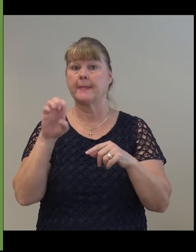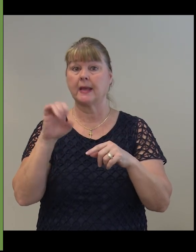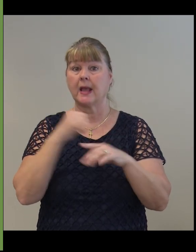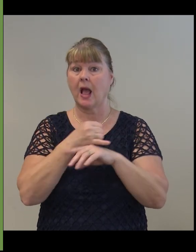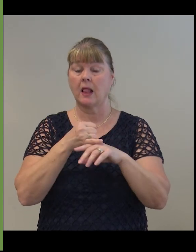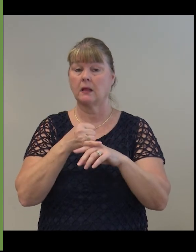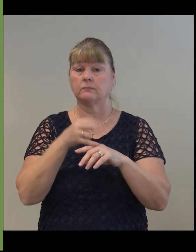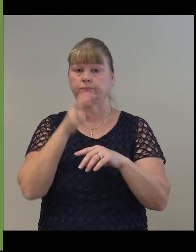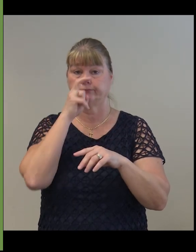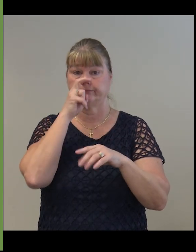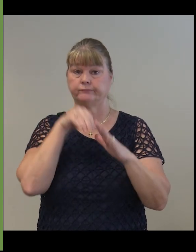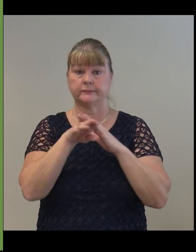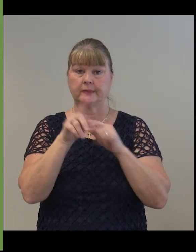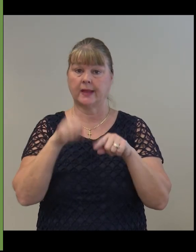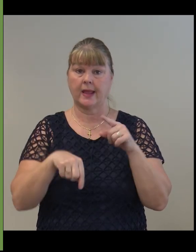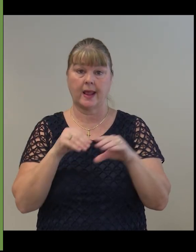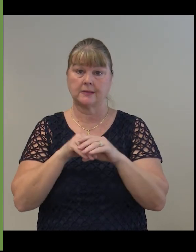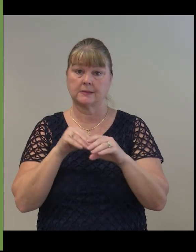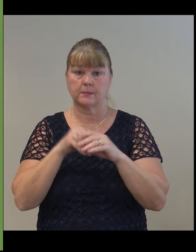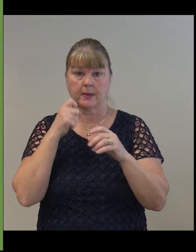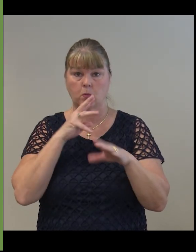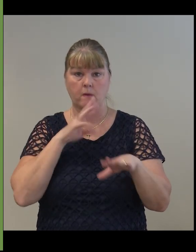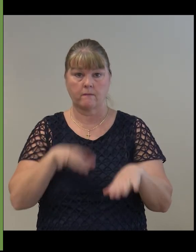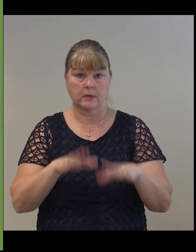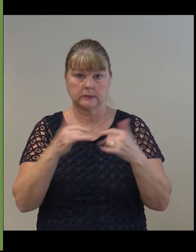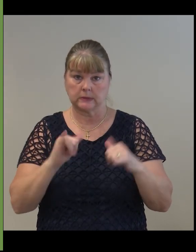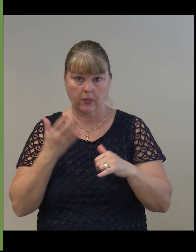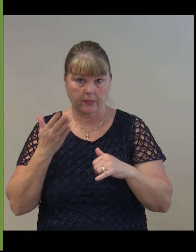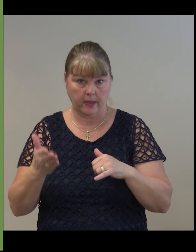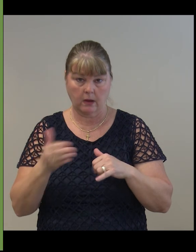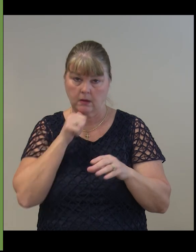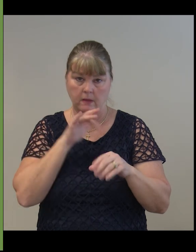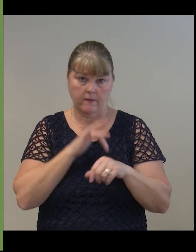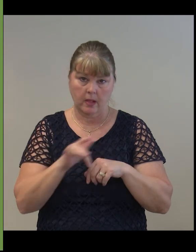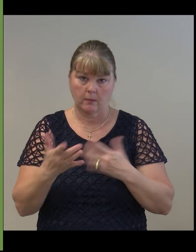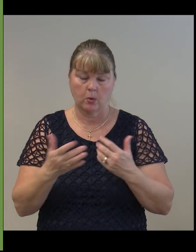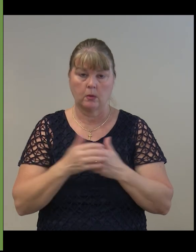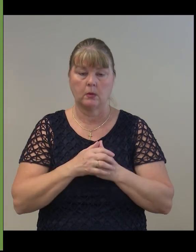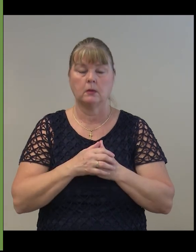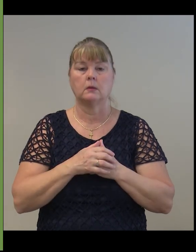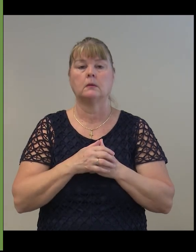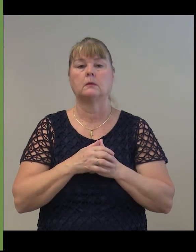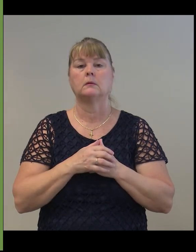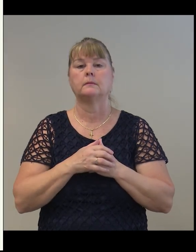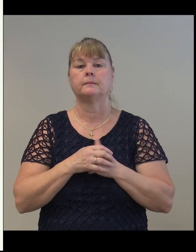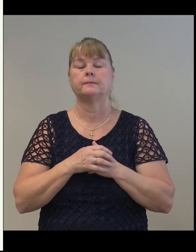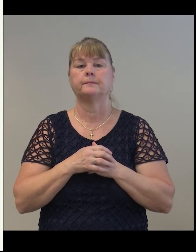Island has remained restricted because access to the island may not be available.